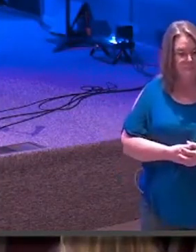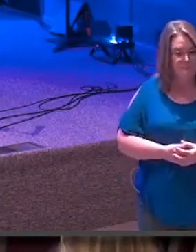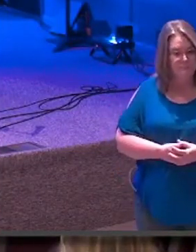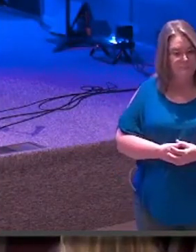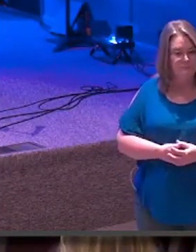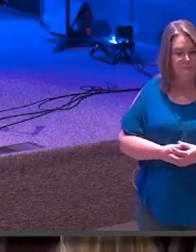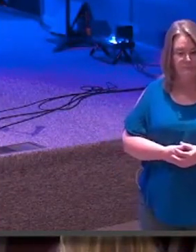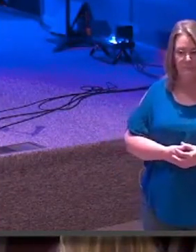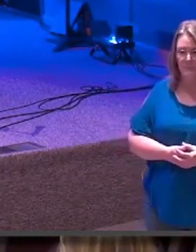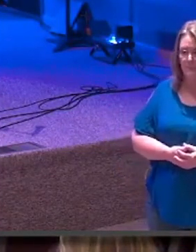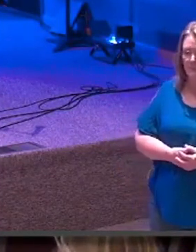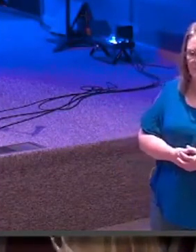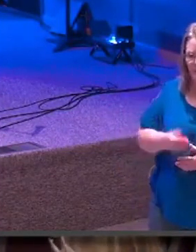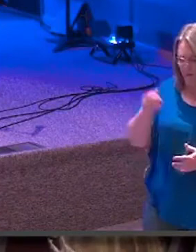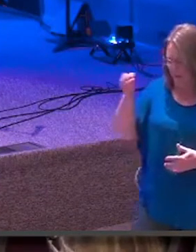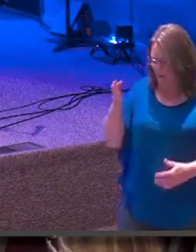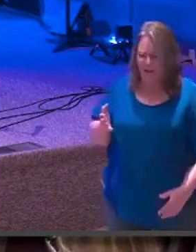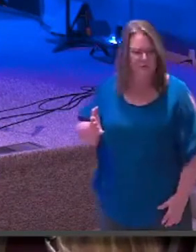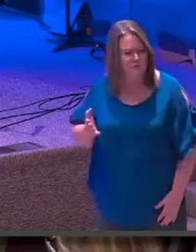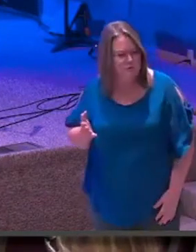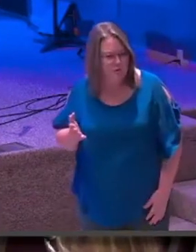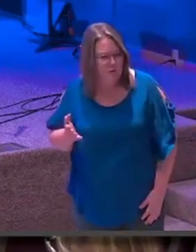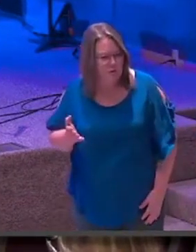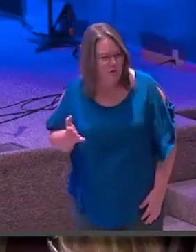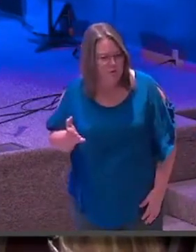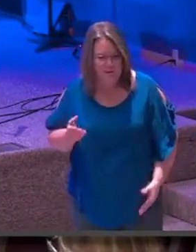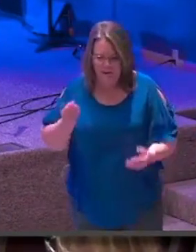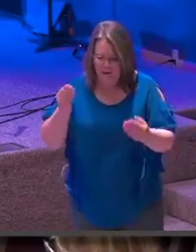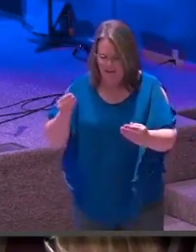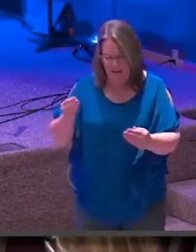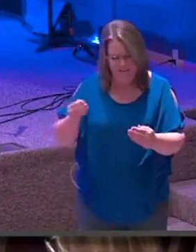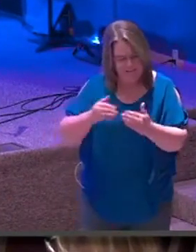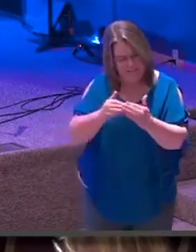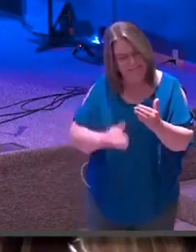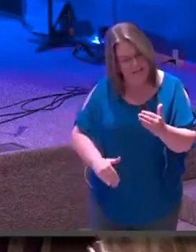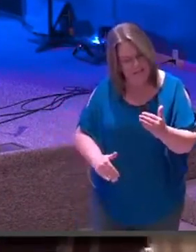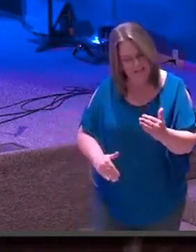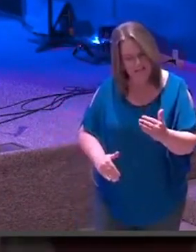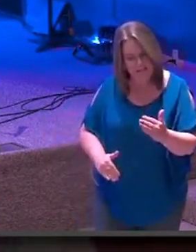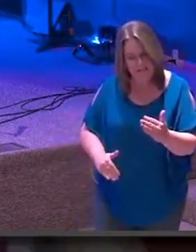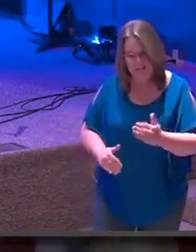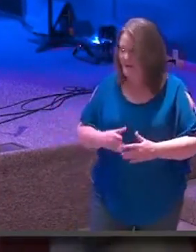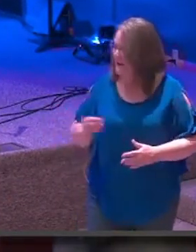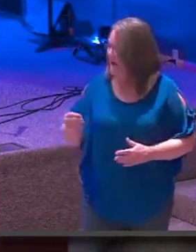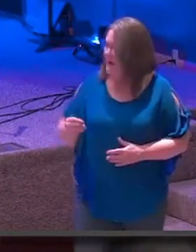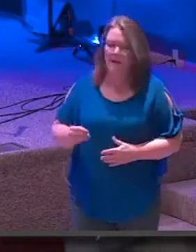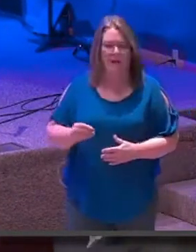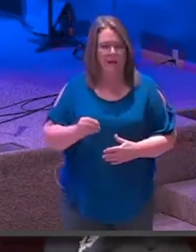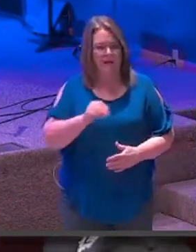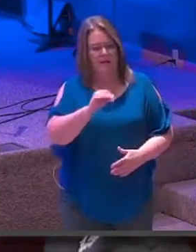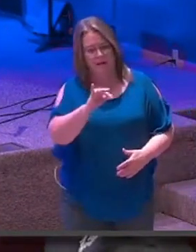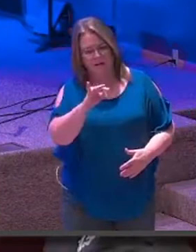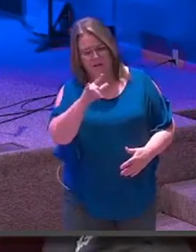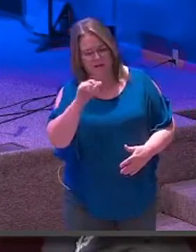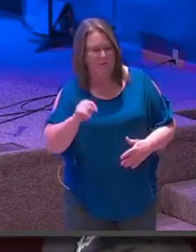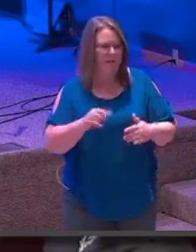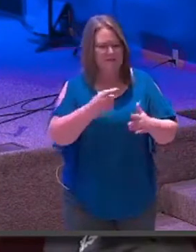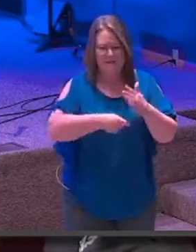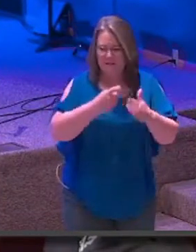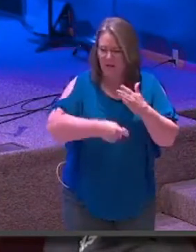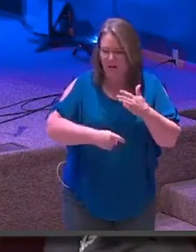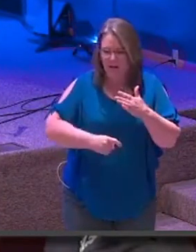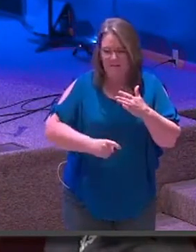Hey, Pastor, giving's down, and inflation is up, and costs are up, and we